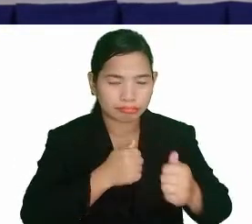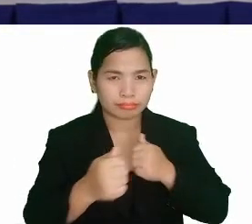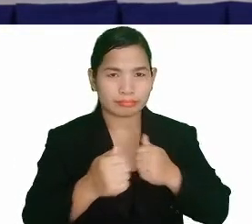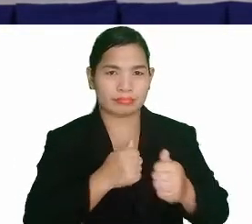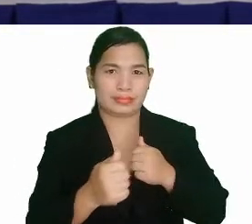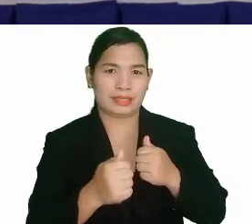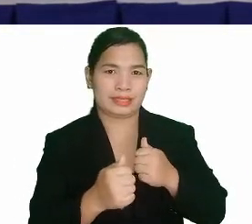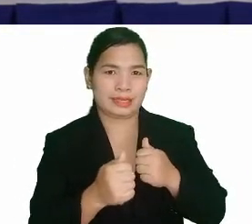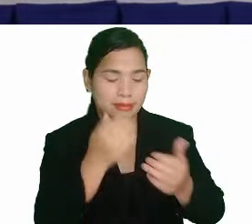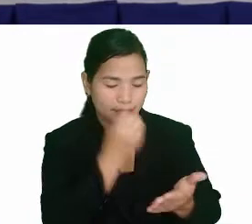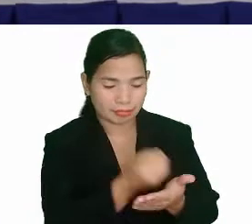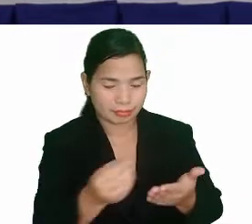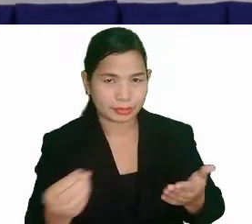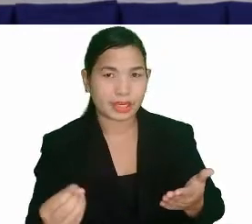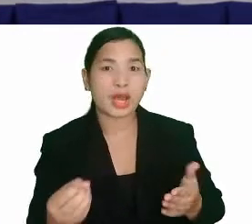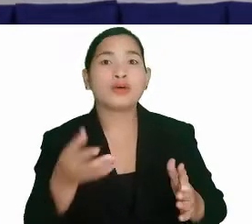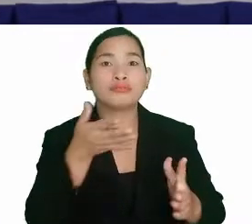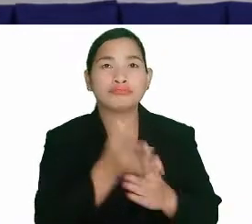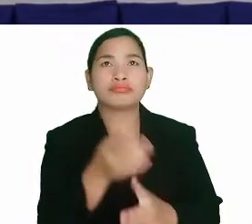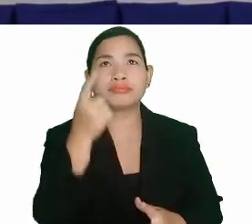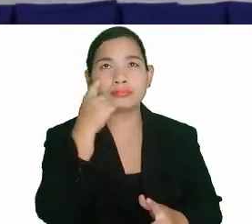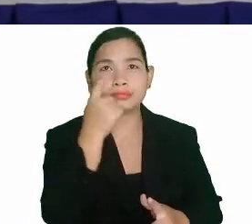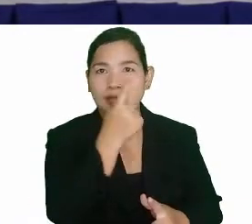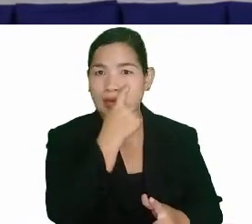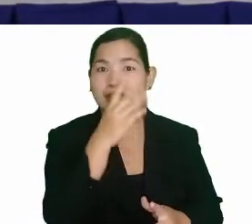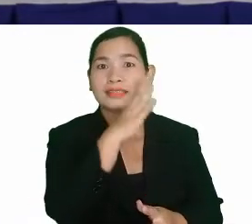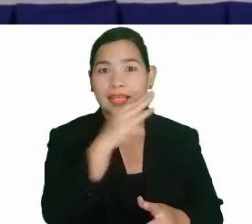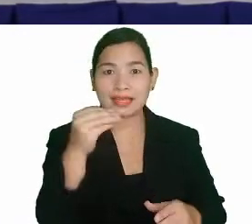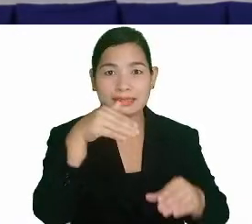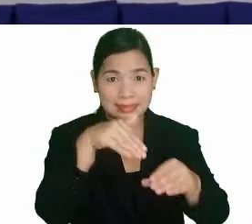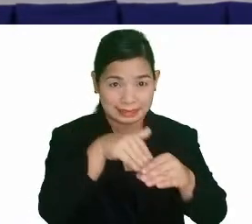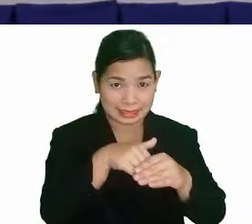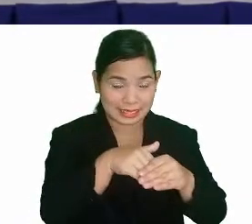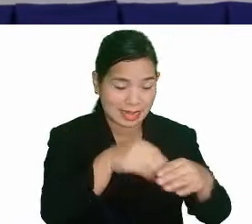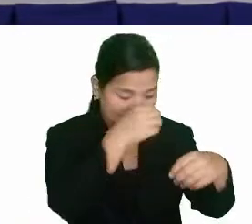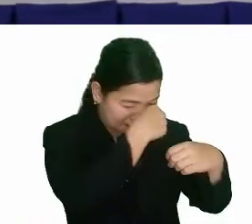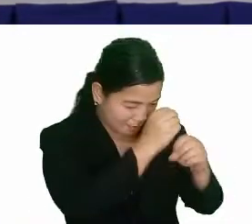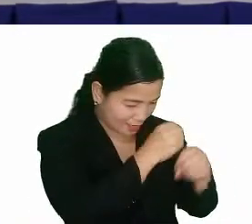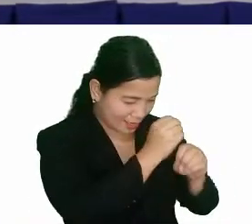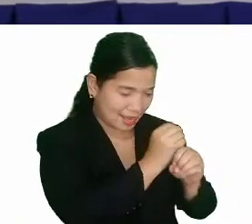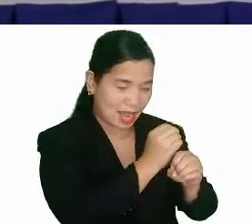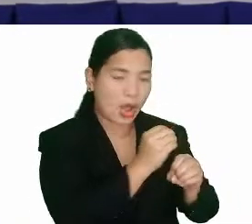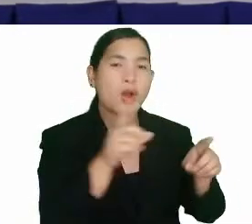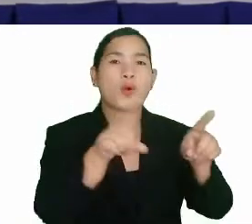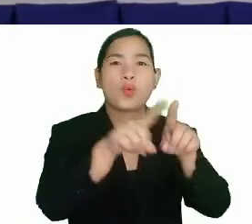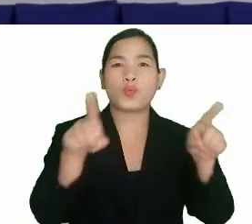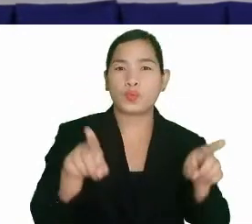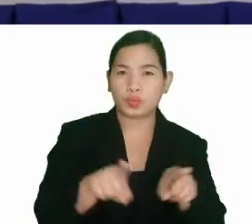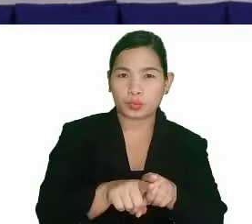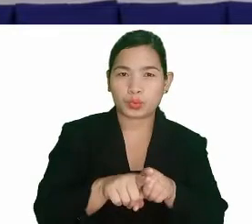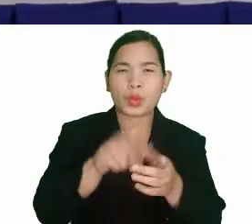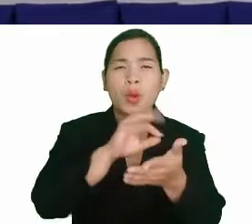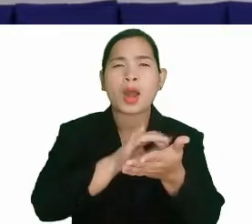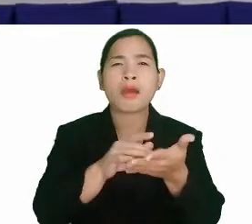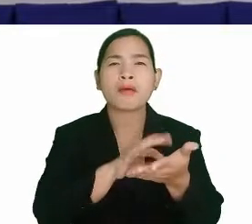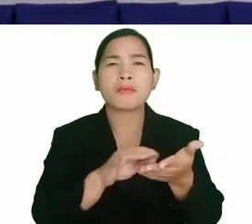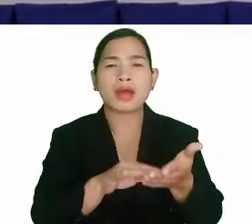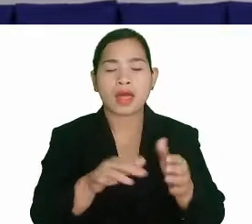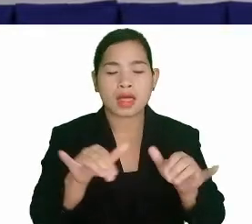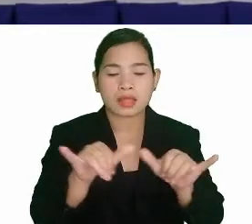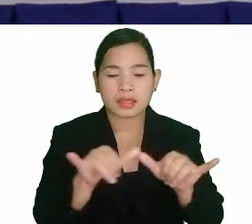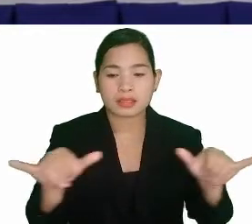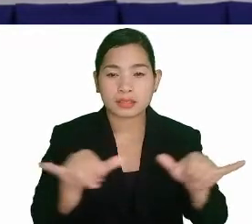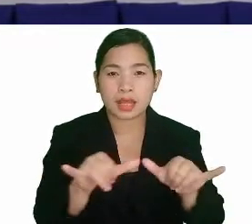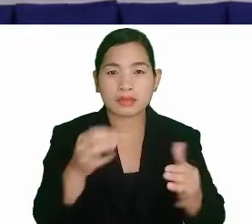the unaided eye and under the microscope, and to compute the magnification of the object